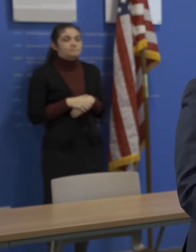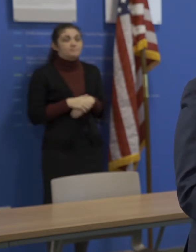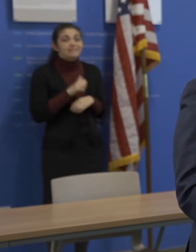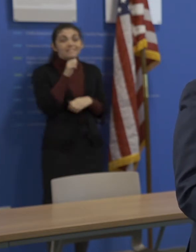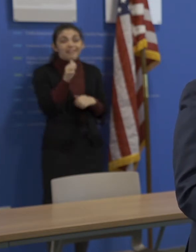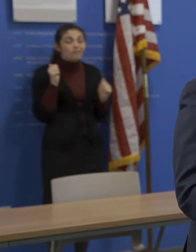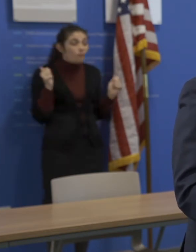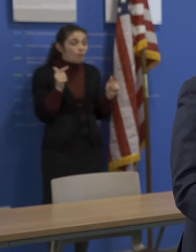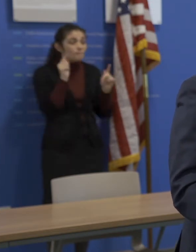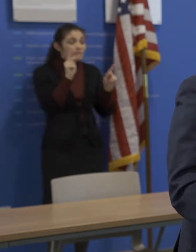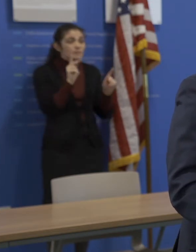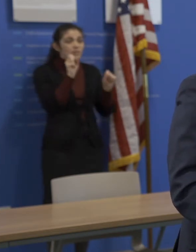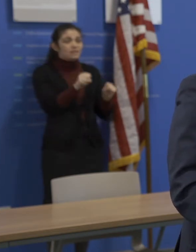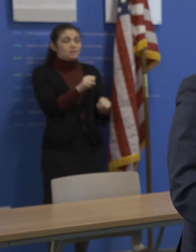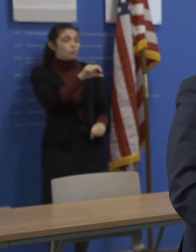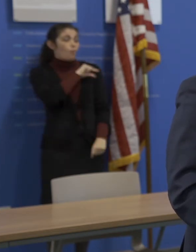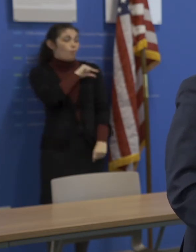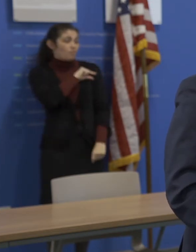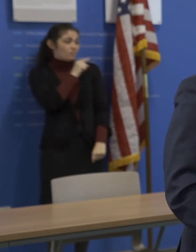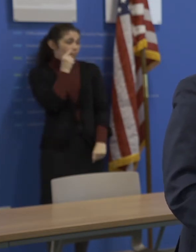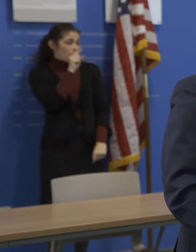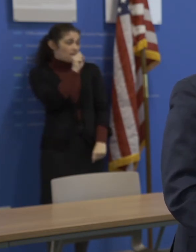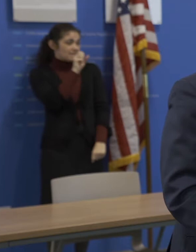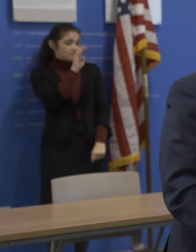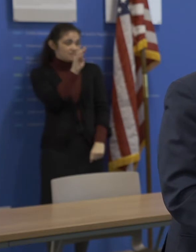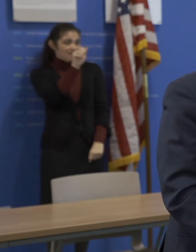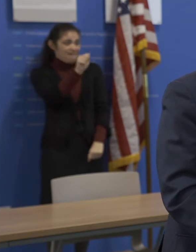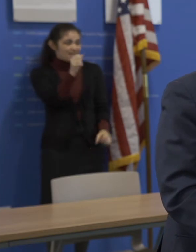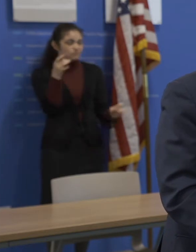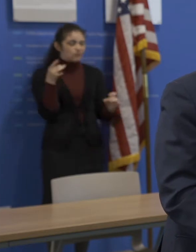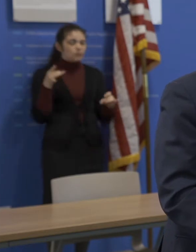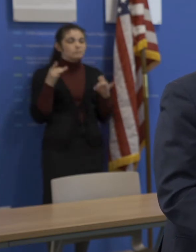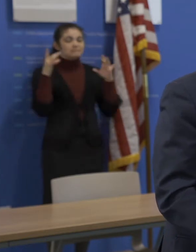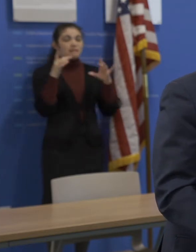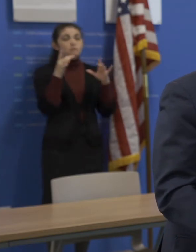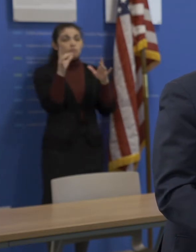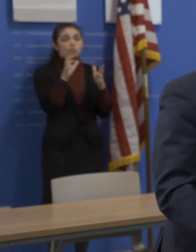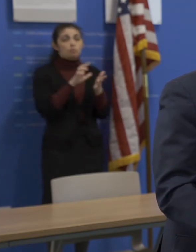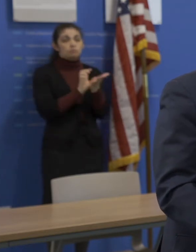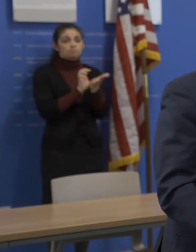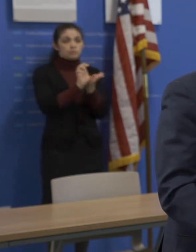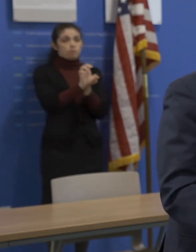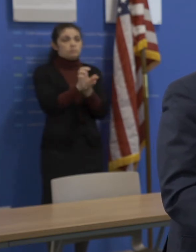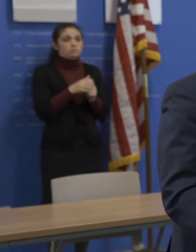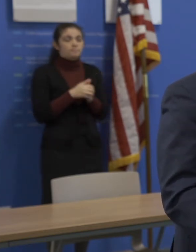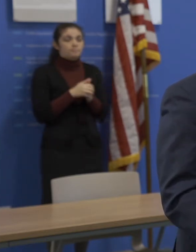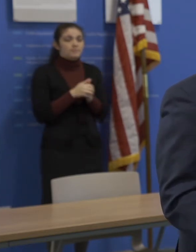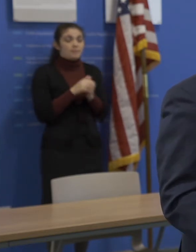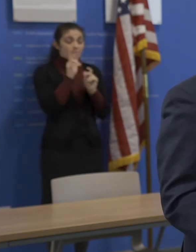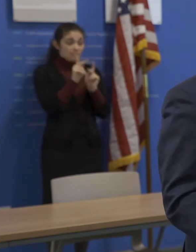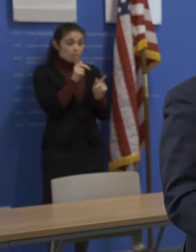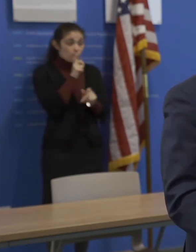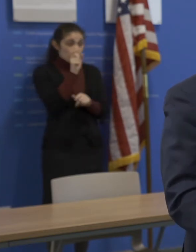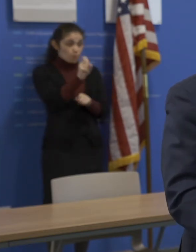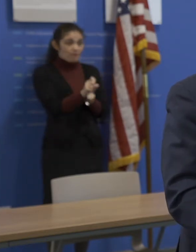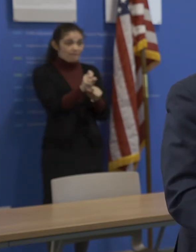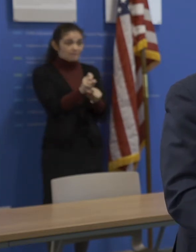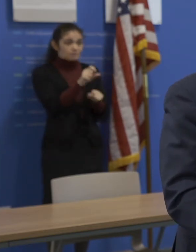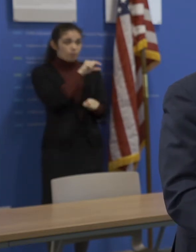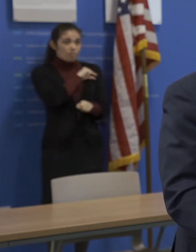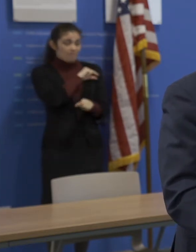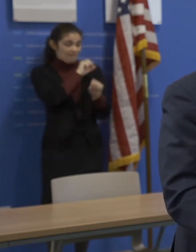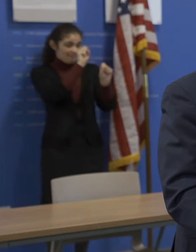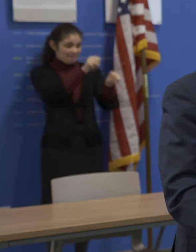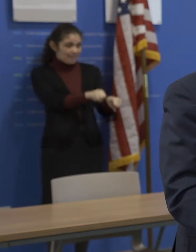Not everybody will be able to qualify for the SBA disaster loans. And some who qualify will have